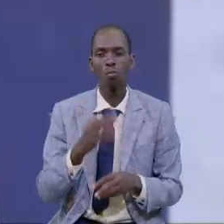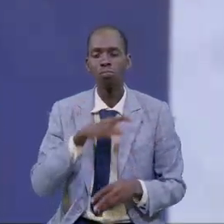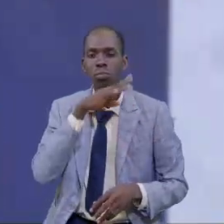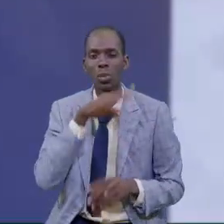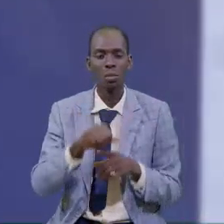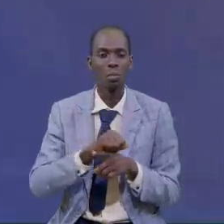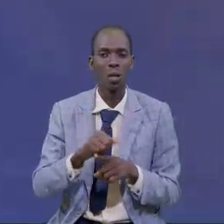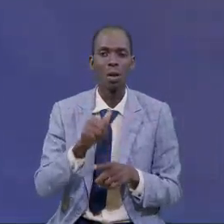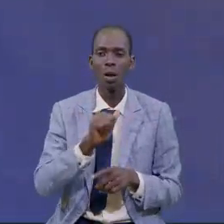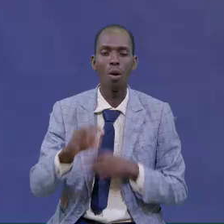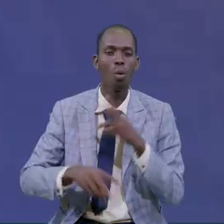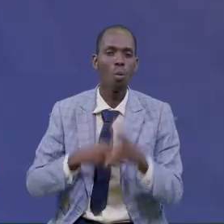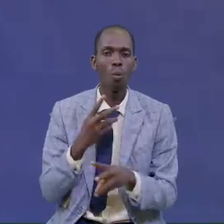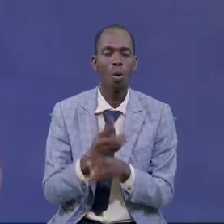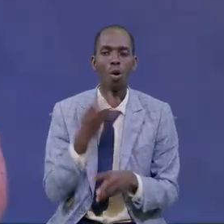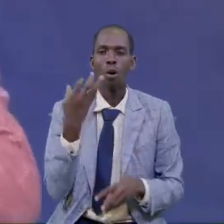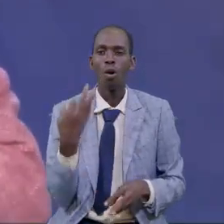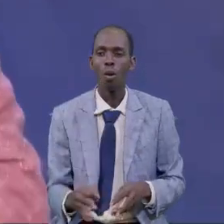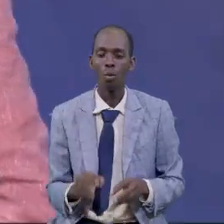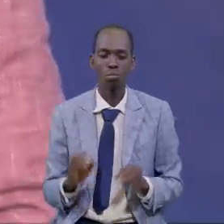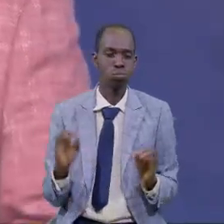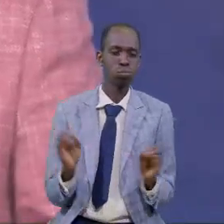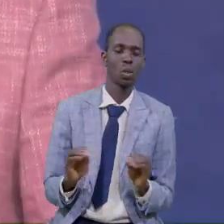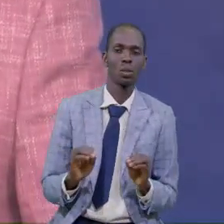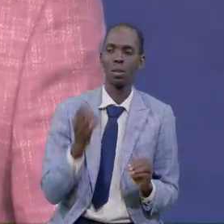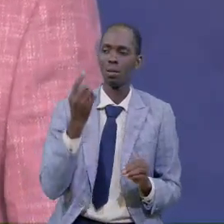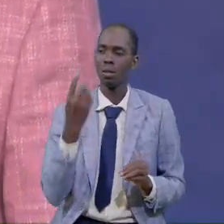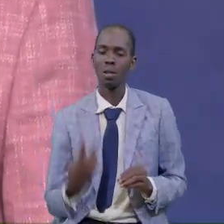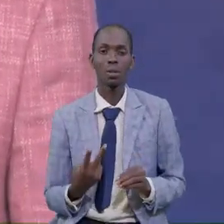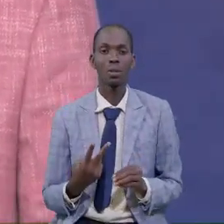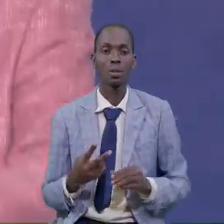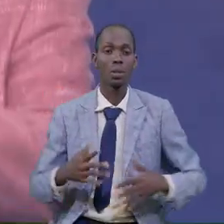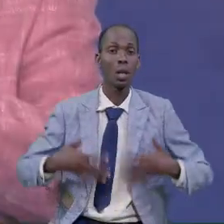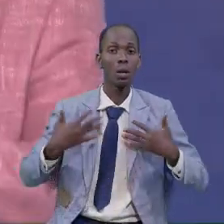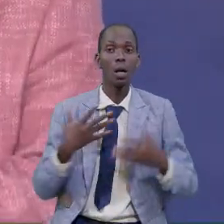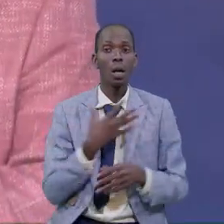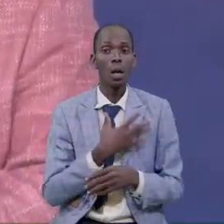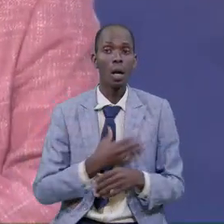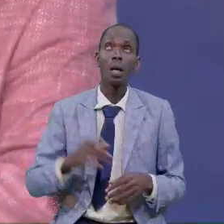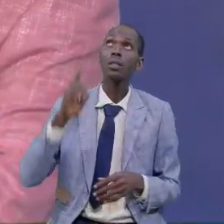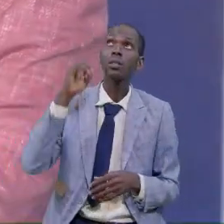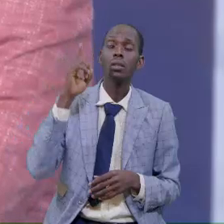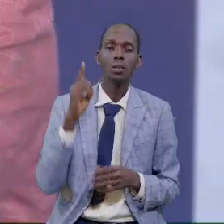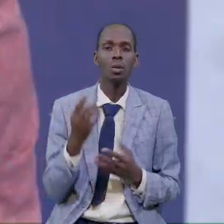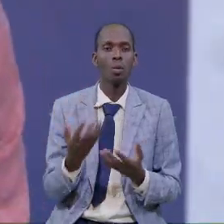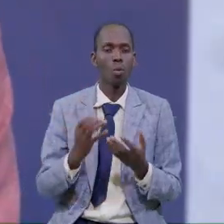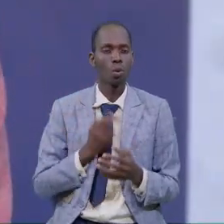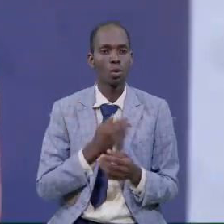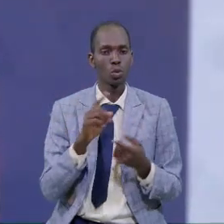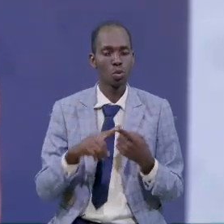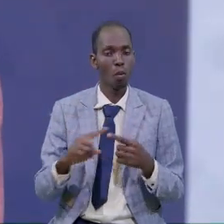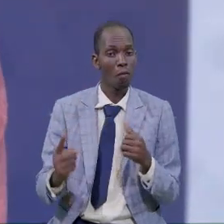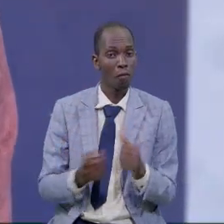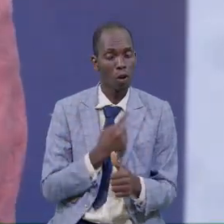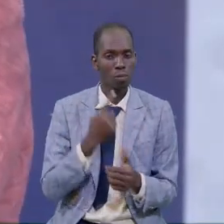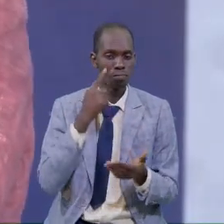is in us, everyone. And he wants us to start there. Recognize the world